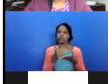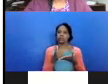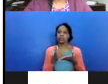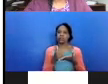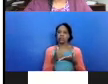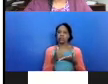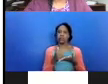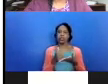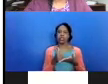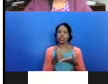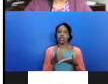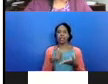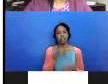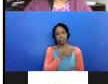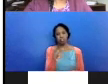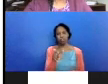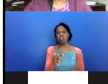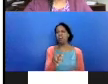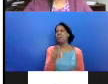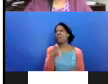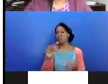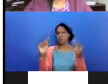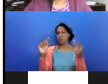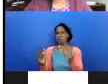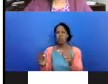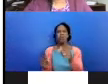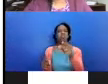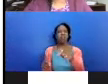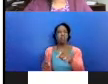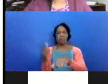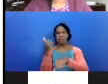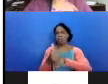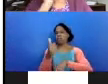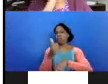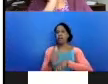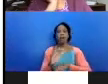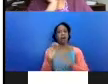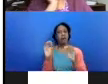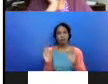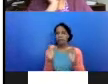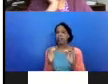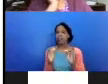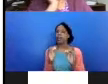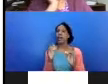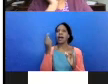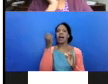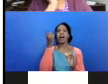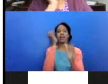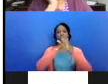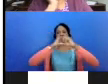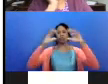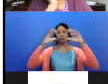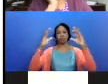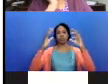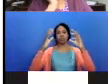than just their violence. You know, that I know that he's also a guy who may want safety for his kids, even though his practices are